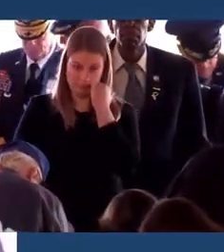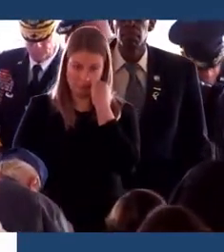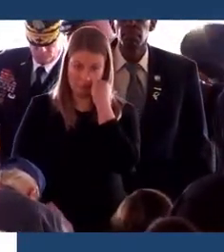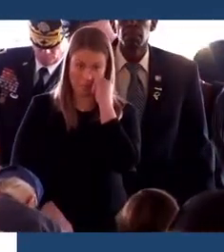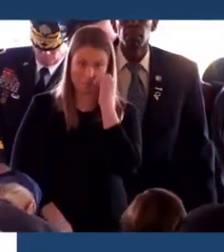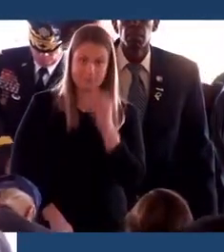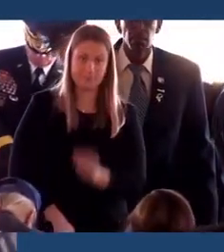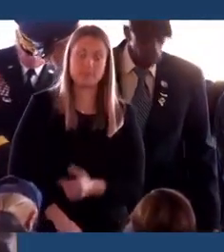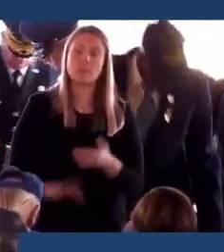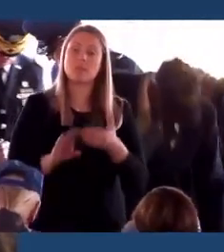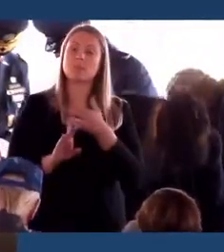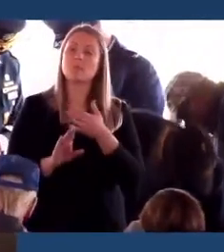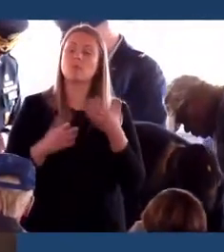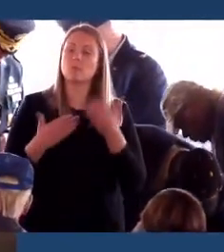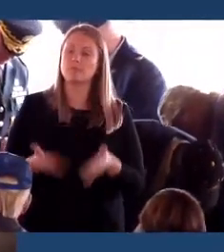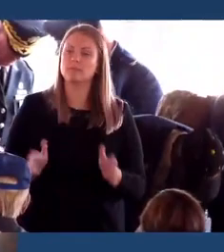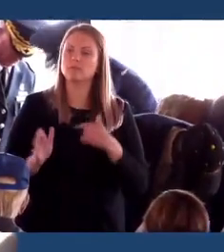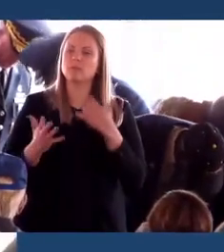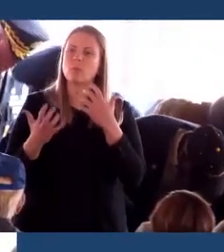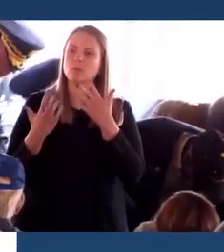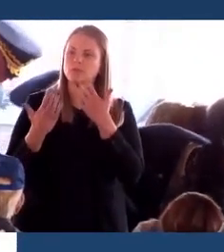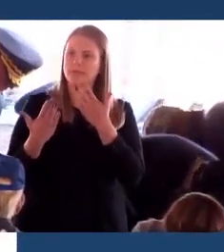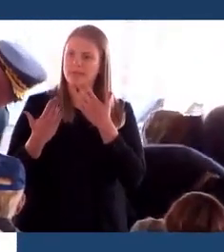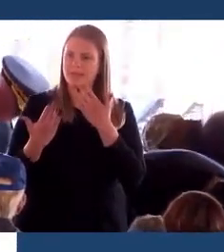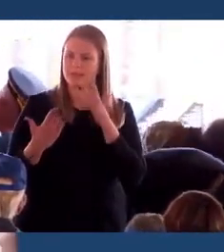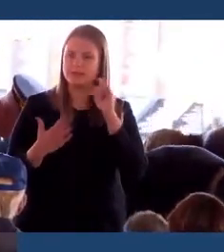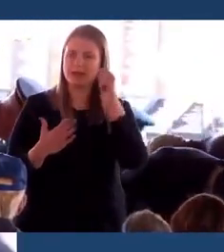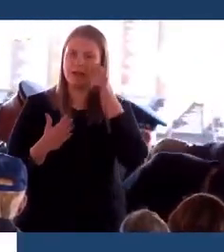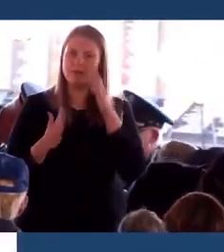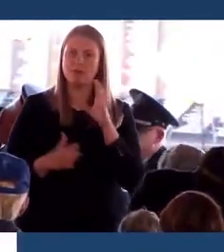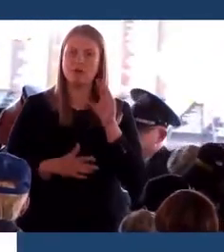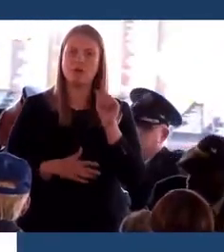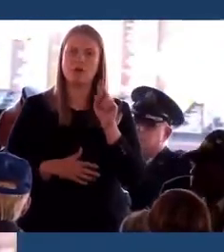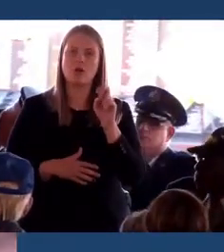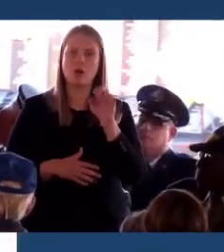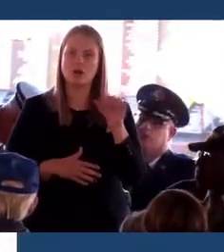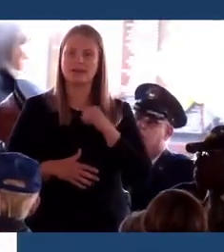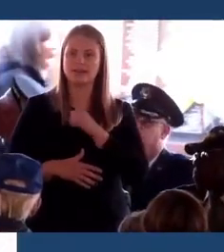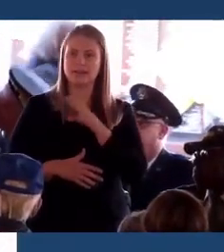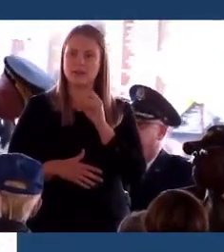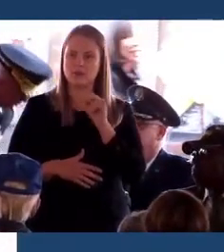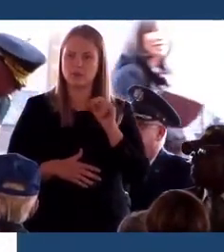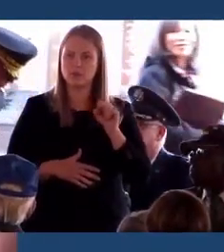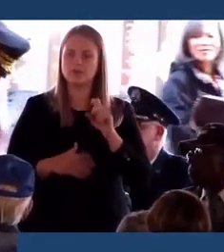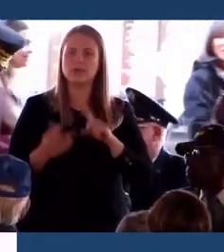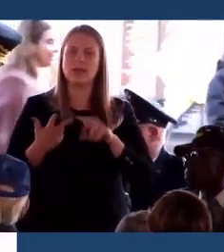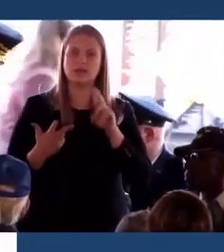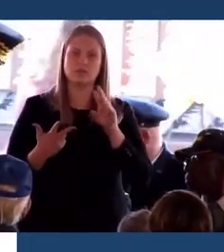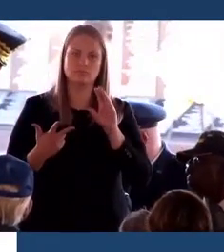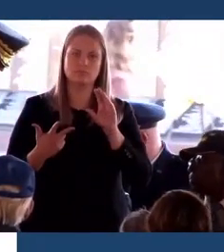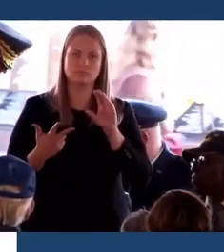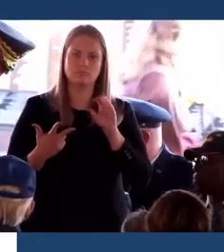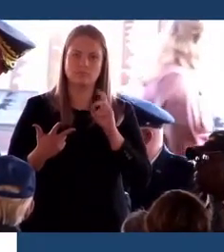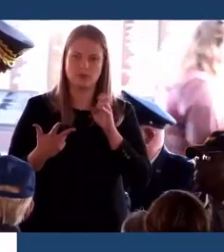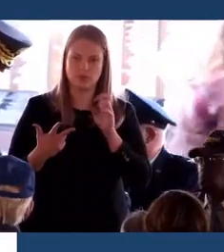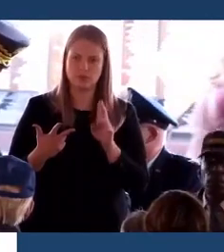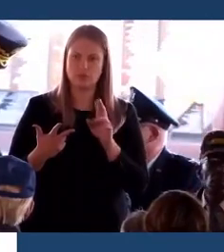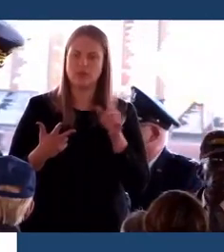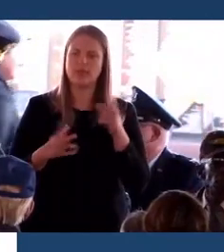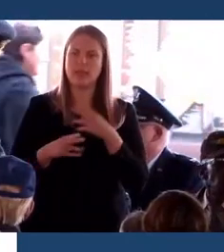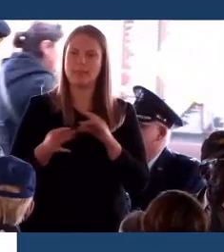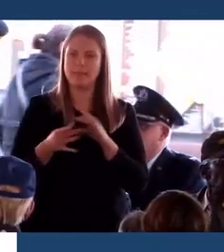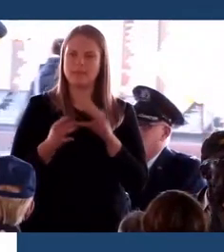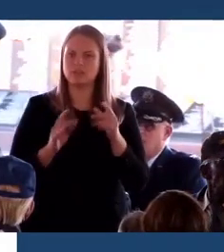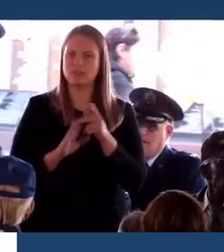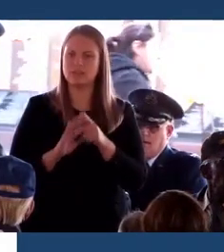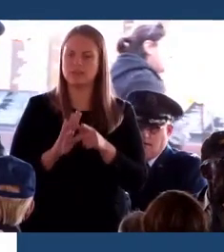Before we close, I did want to thank Governor Carney, Senator Coons, and Congressman Lise Blount Rochester. They mentioned the PACT Act in their